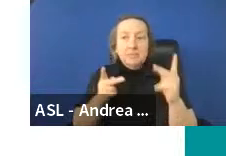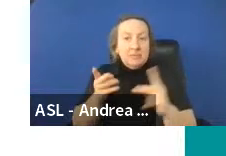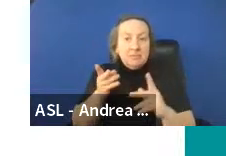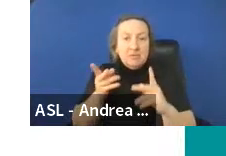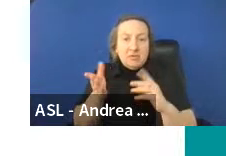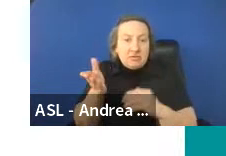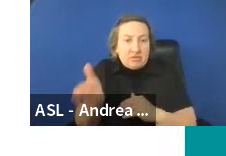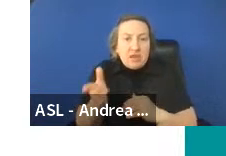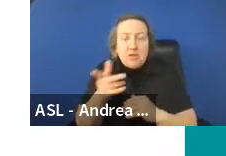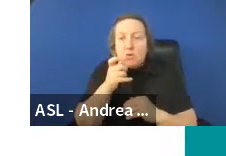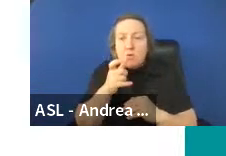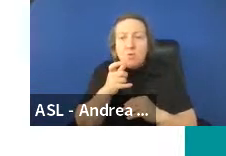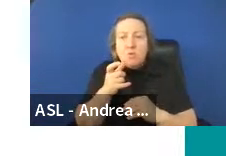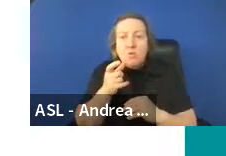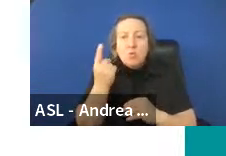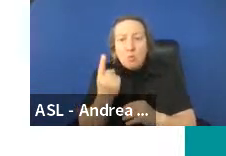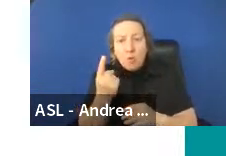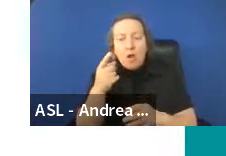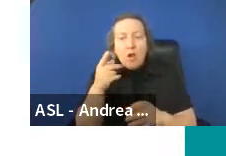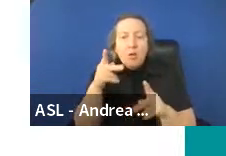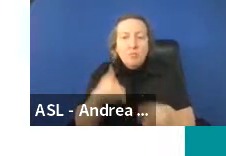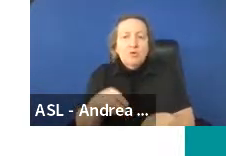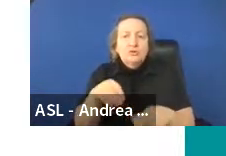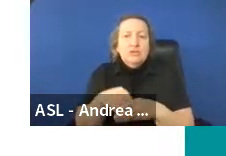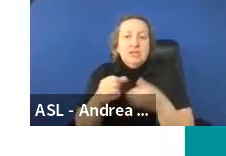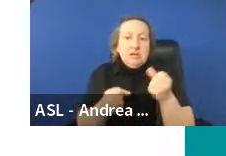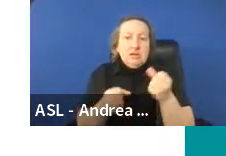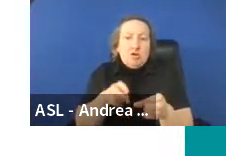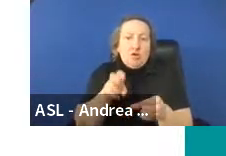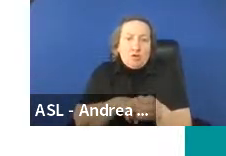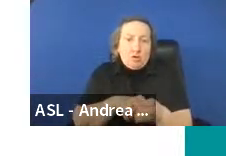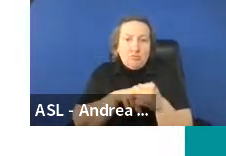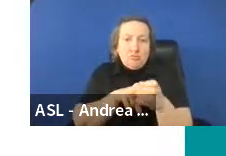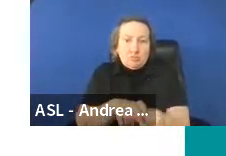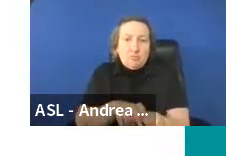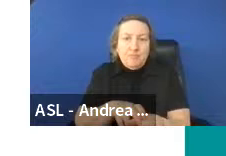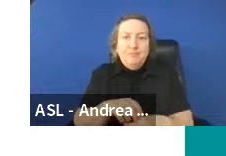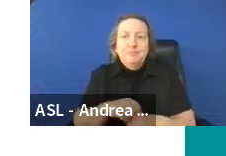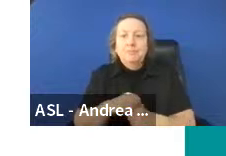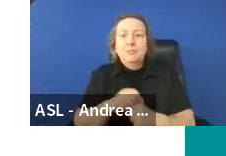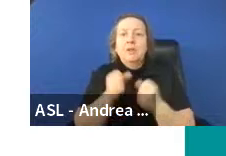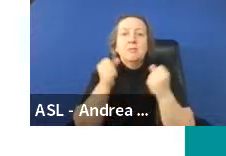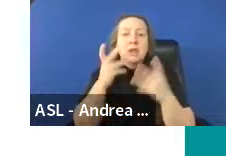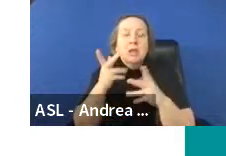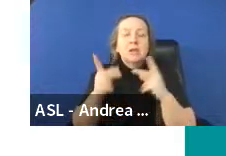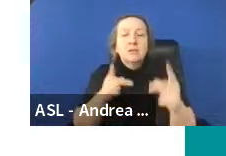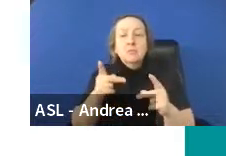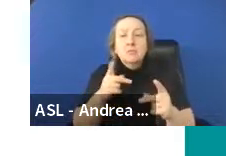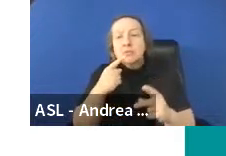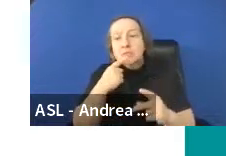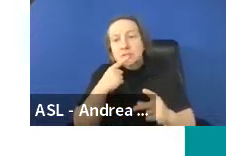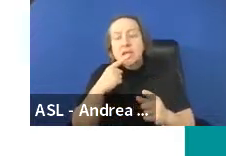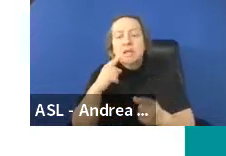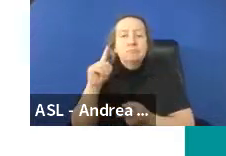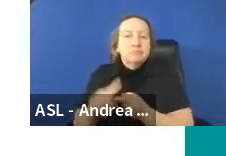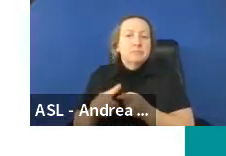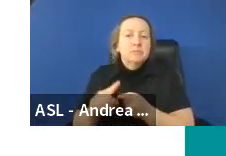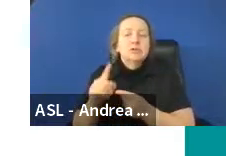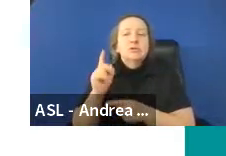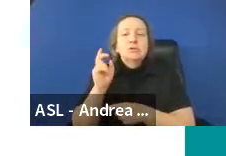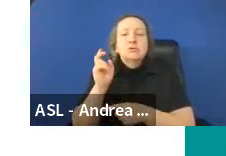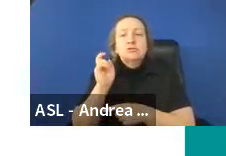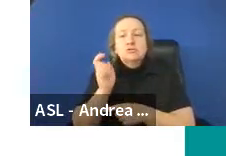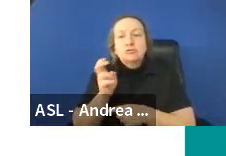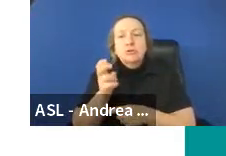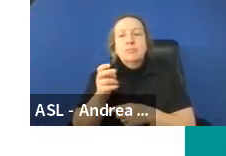were single occupancy using vehicles. A lot of folks expressed the reduction in trip frequency due to